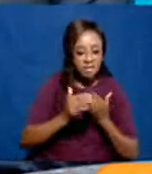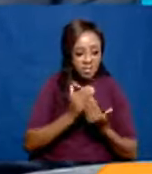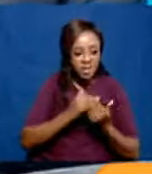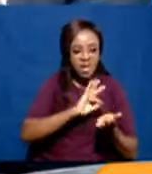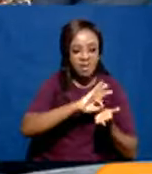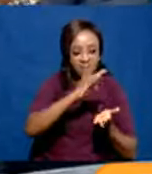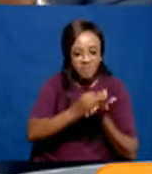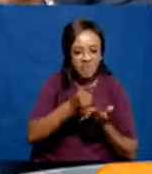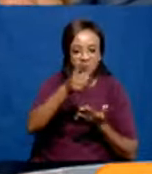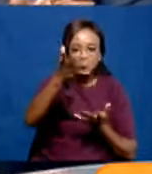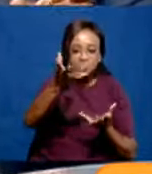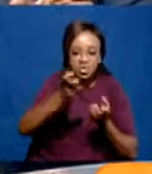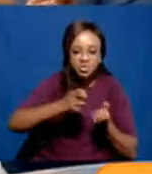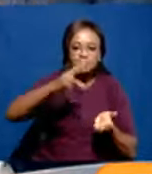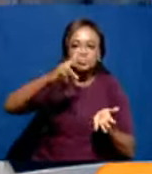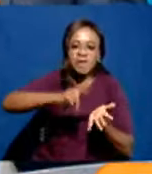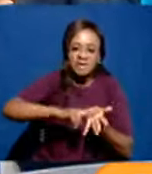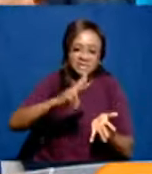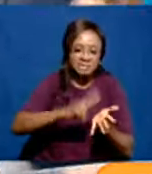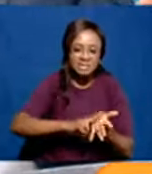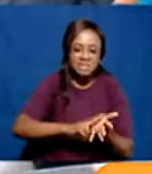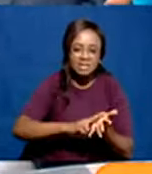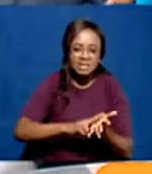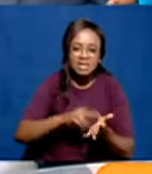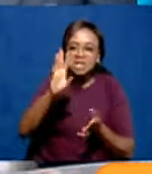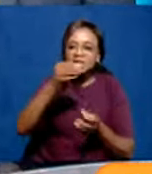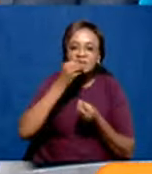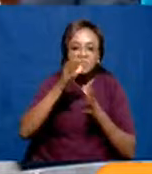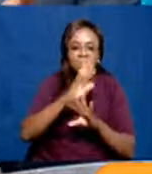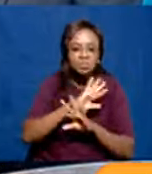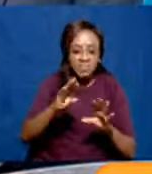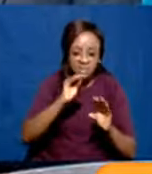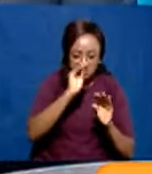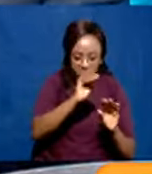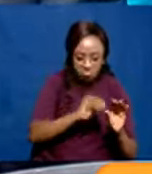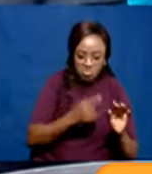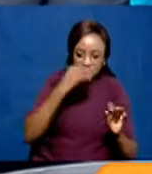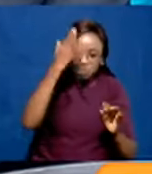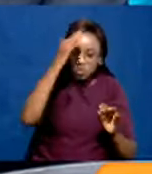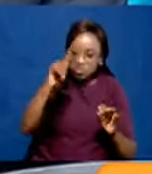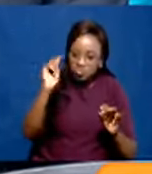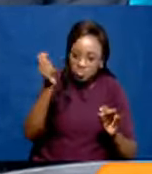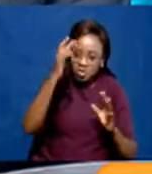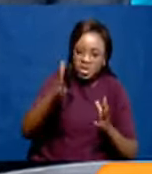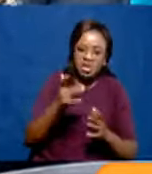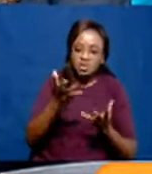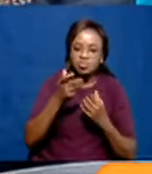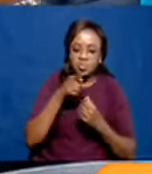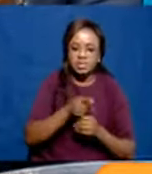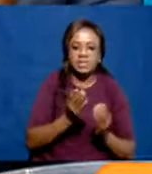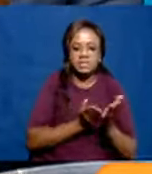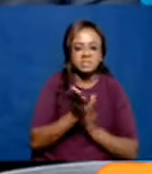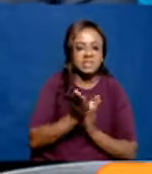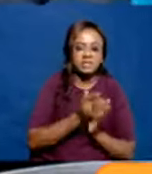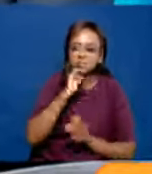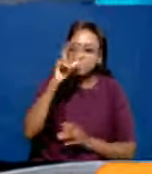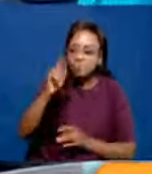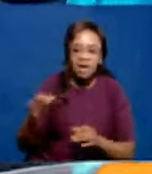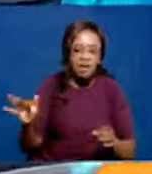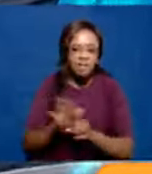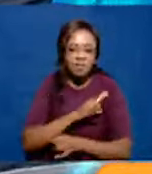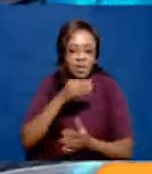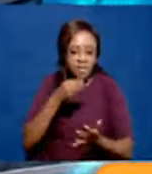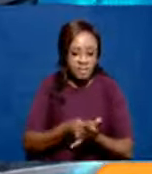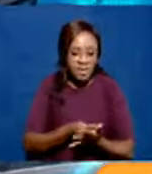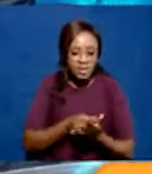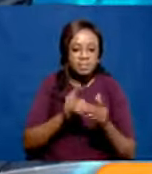registered, not fully paid up. We just need to take your information to know you're a Kenyan and you're entitled to this service. Not fully paid up. To access